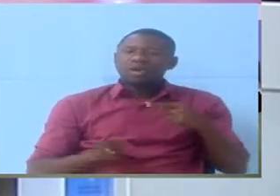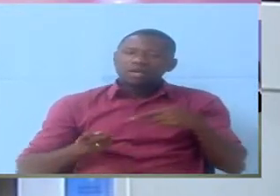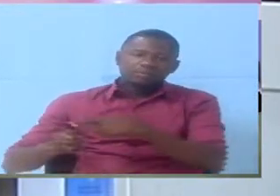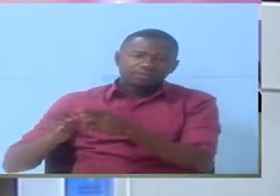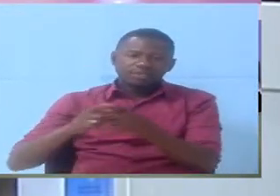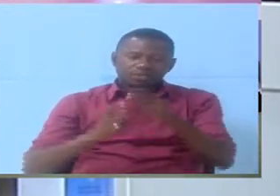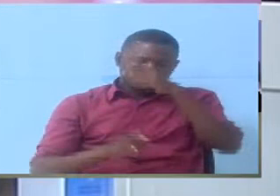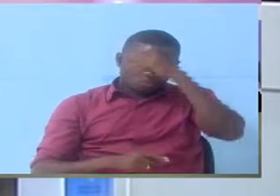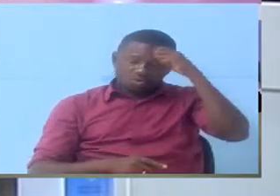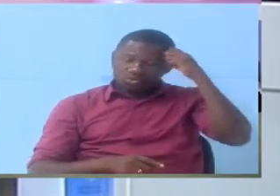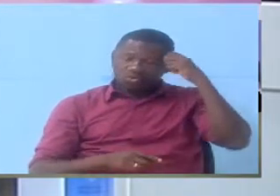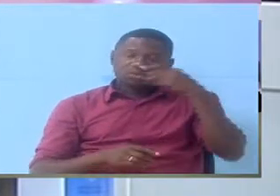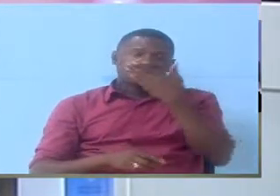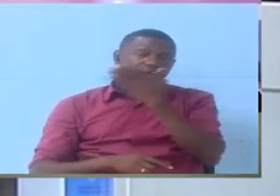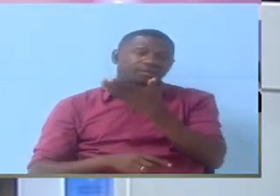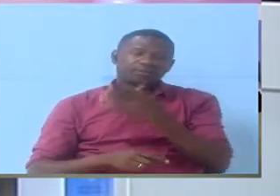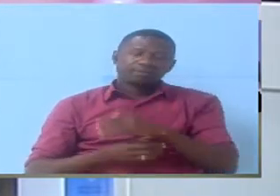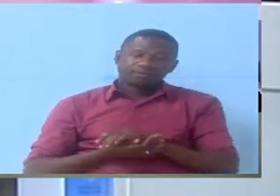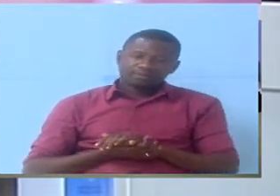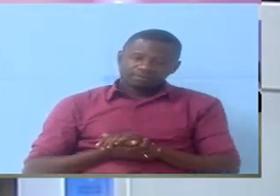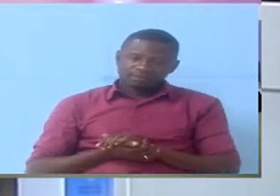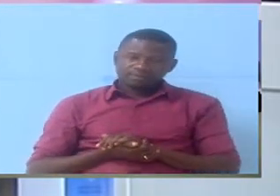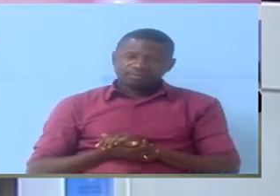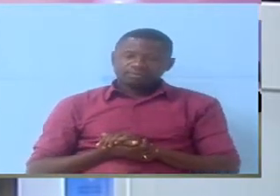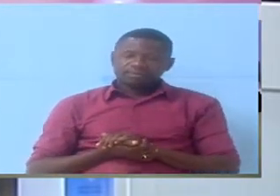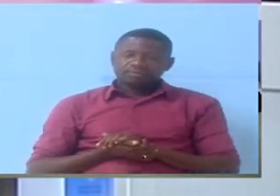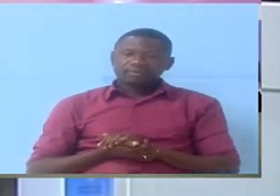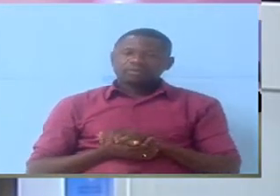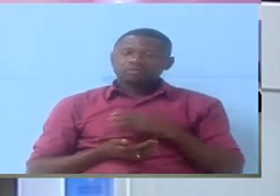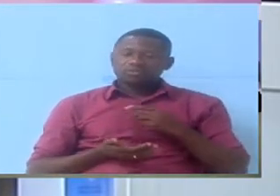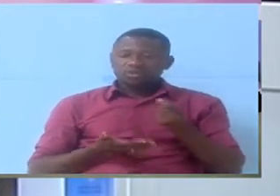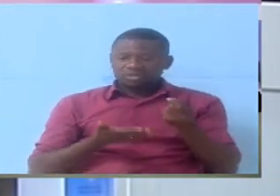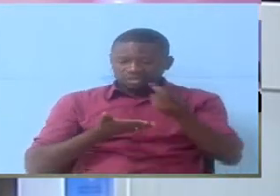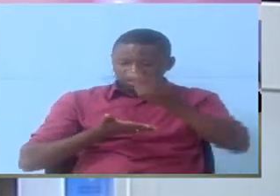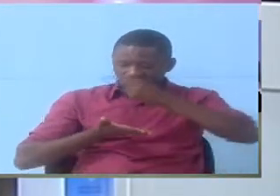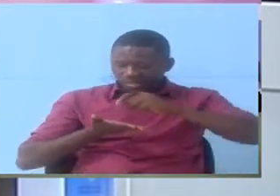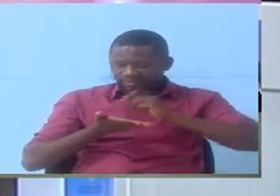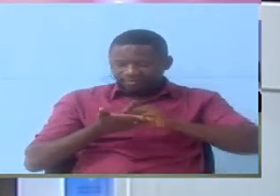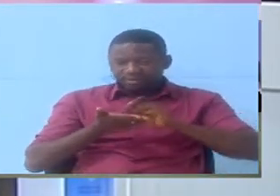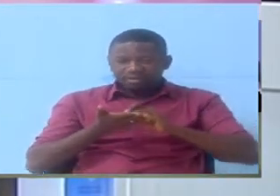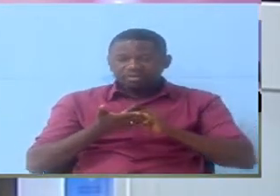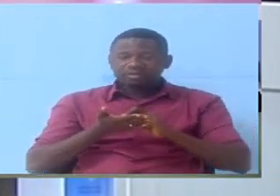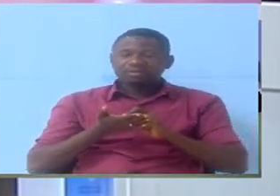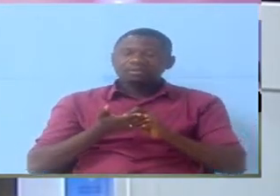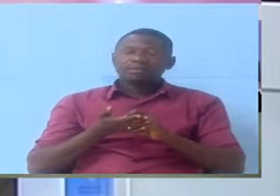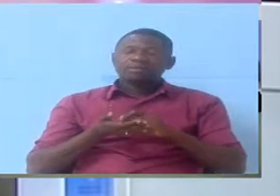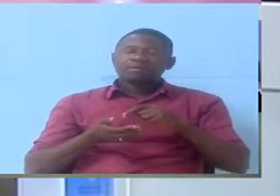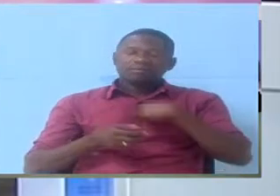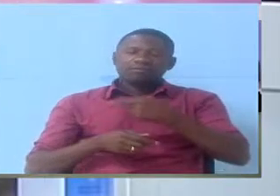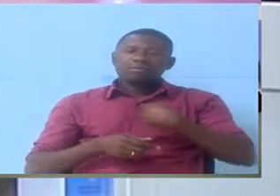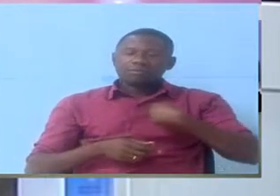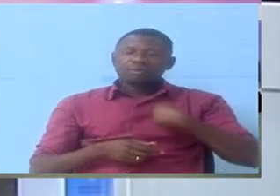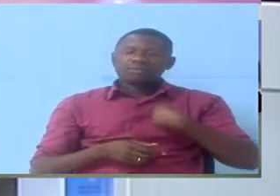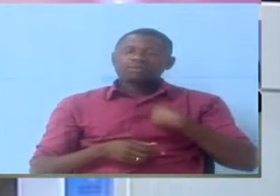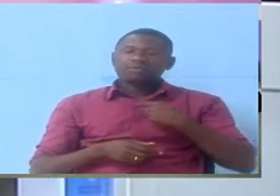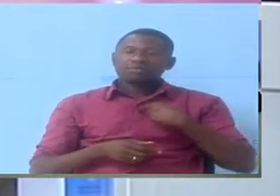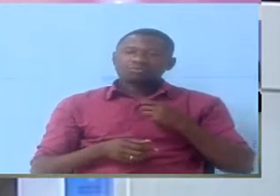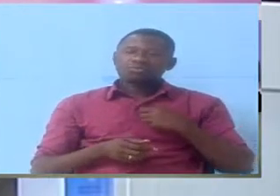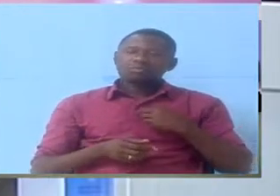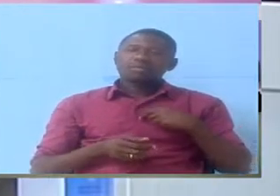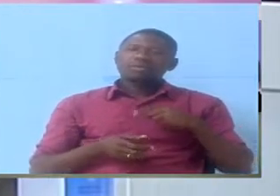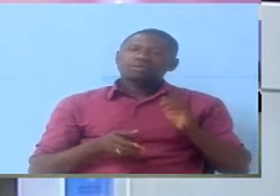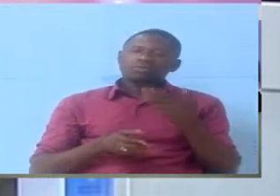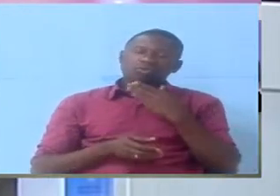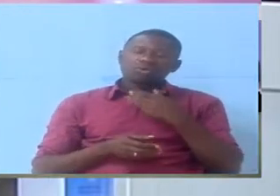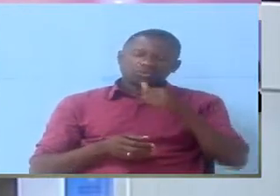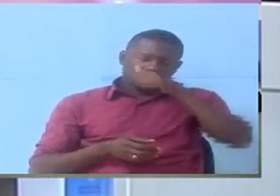tantele kata commissioner ti member ta duku maranyana sambanyala. I drafted the request for me, you know, to be seconded to the